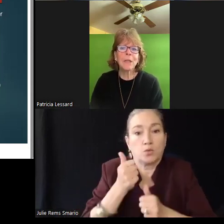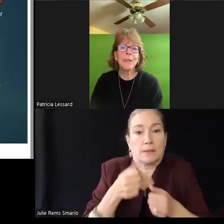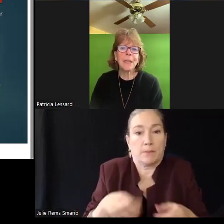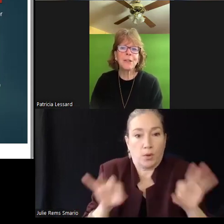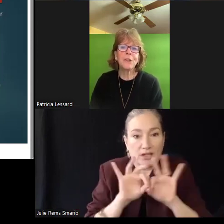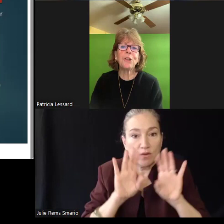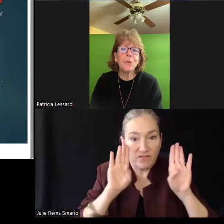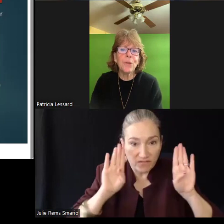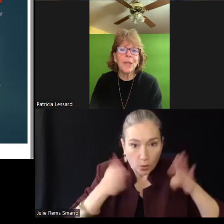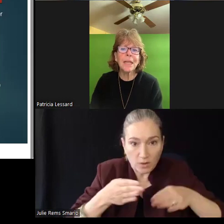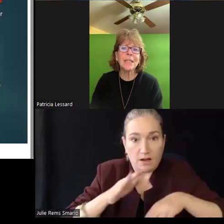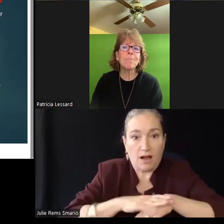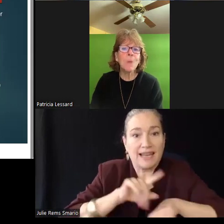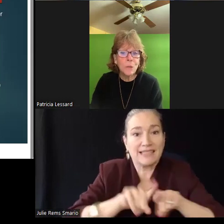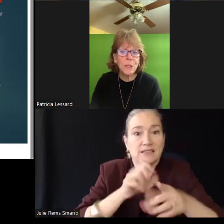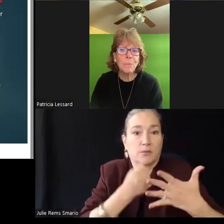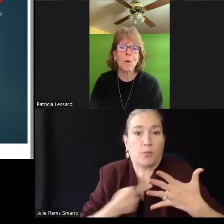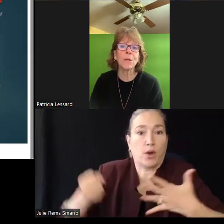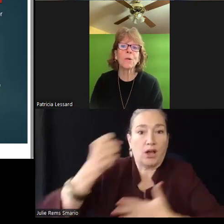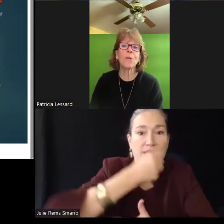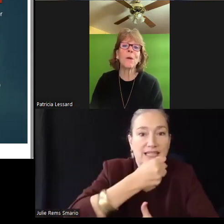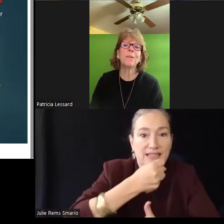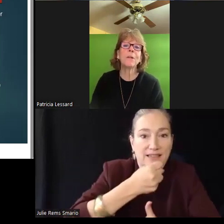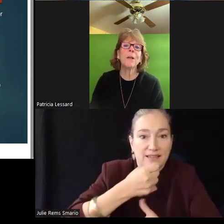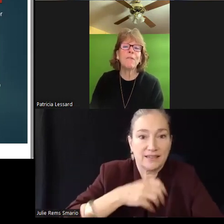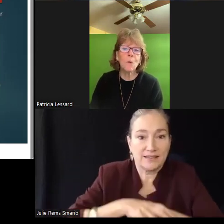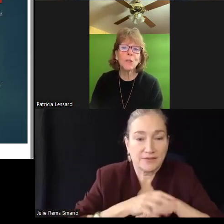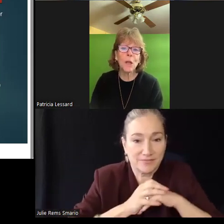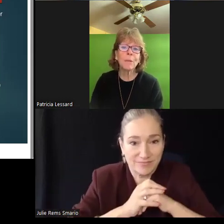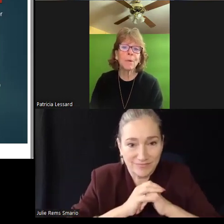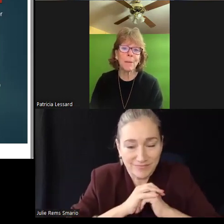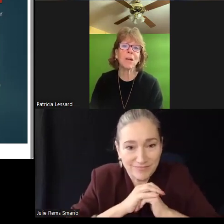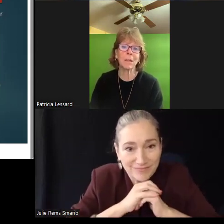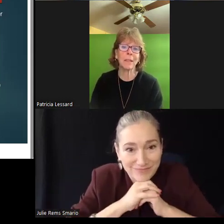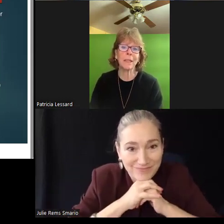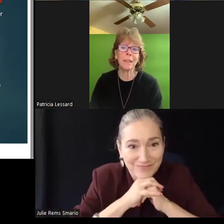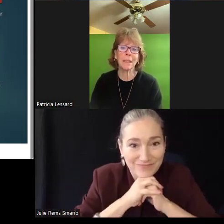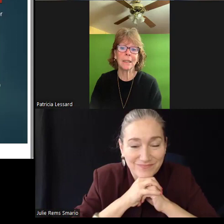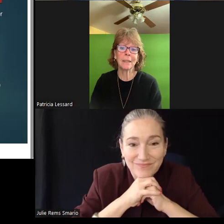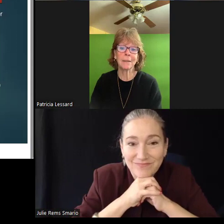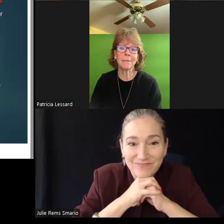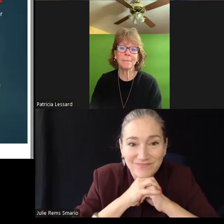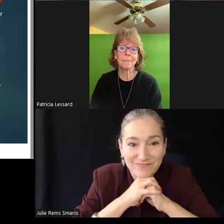which recommendation do you think is the most important or the one to focus on primarily?